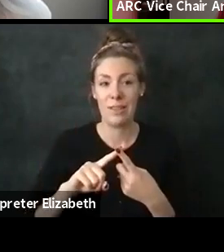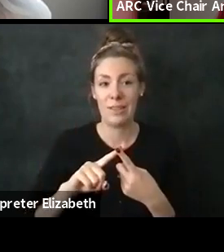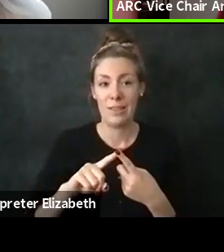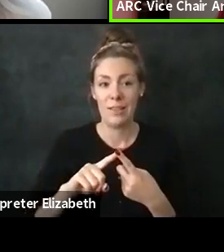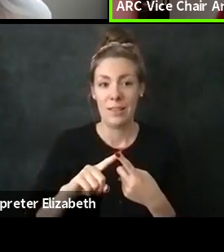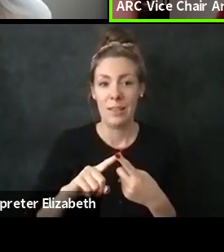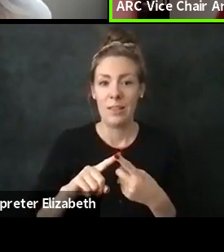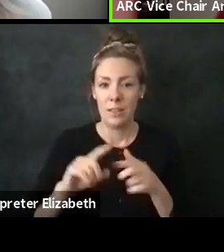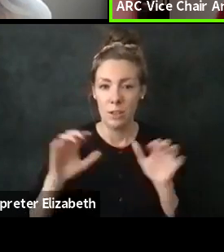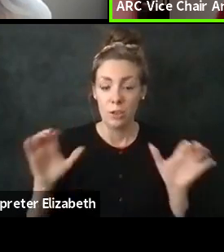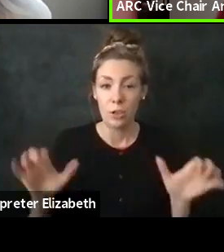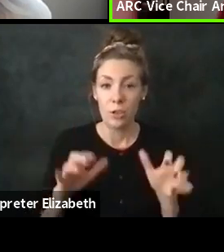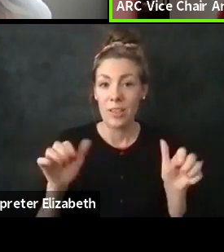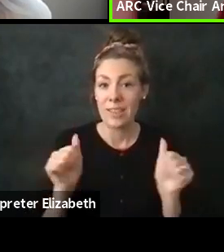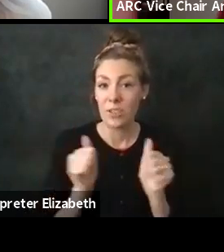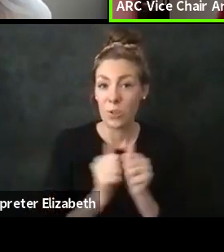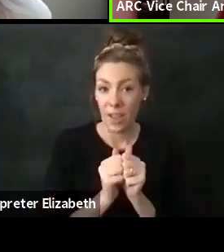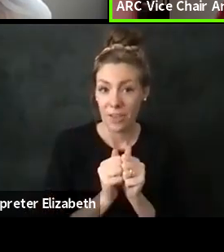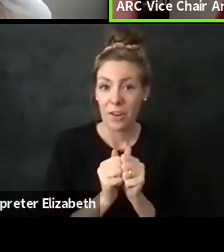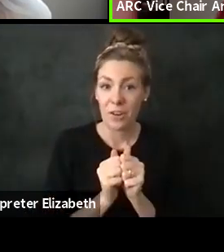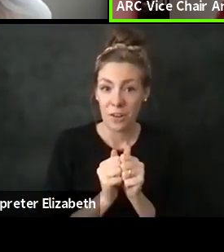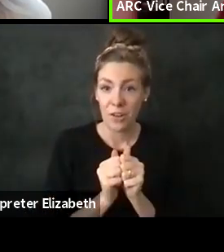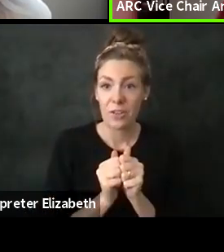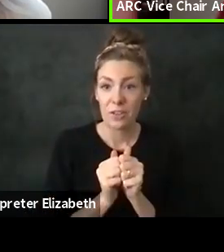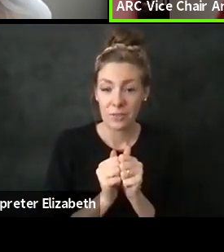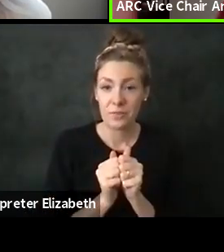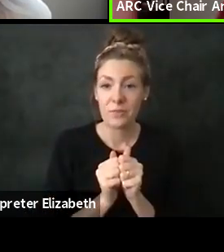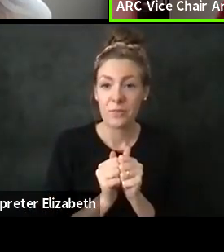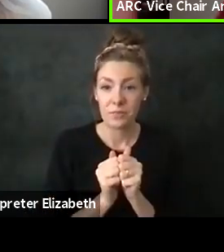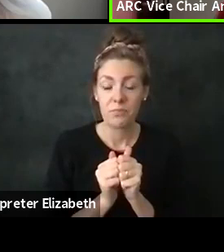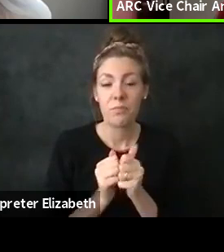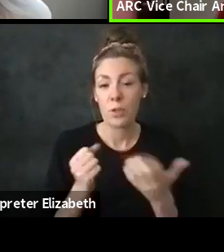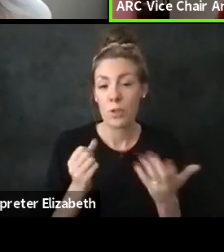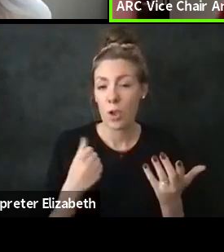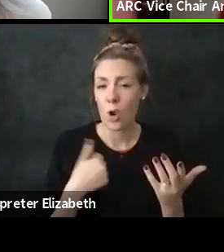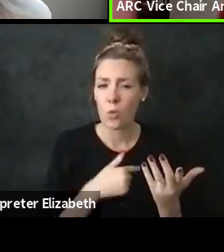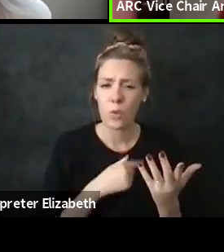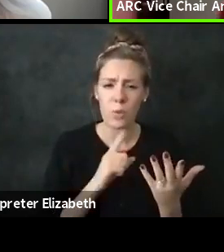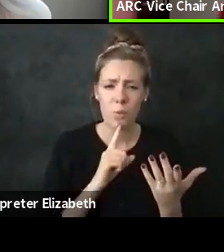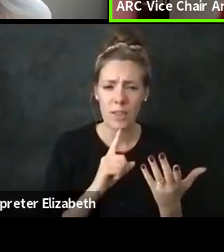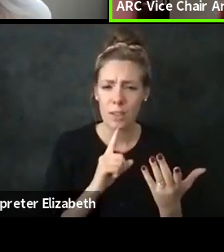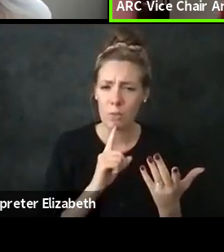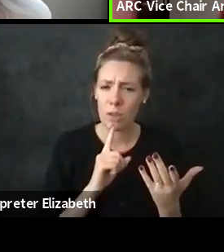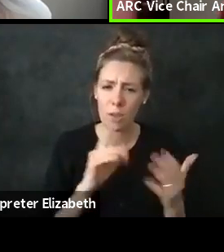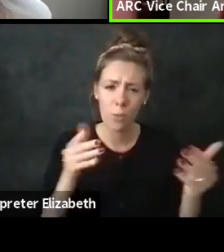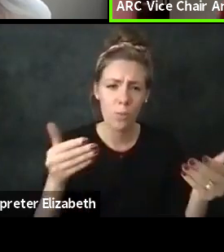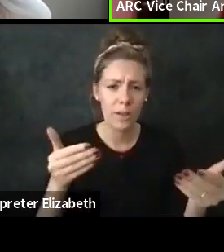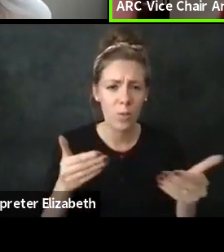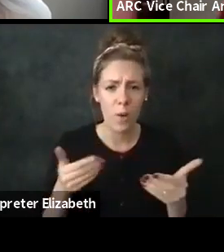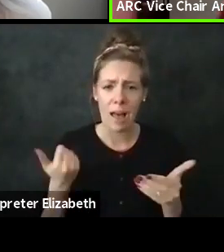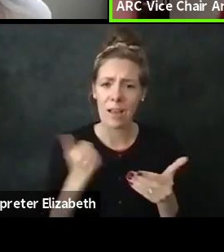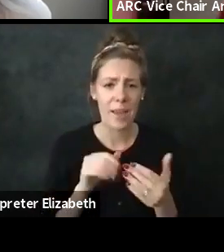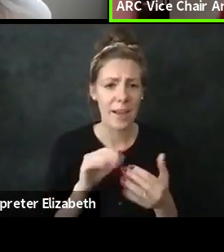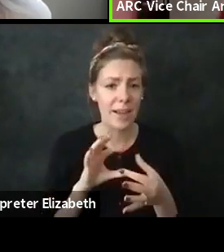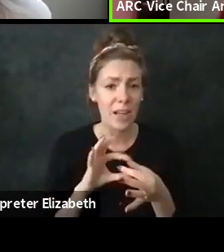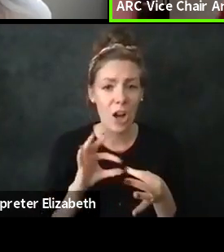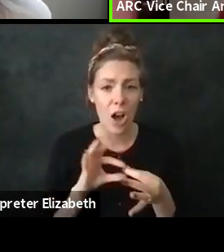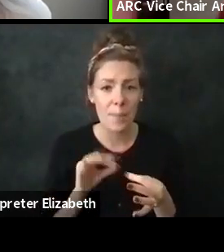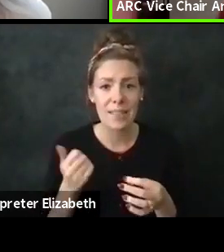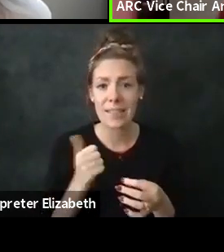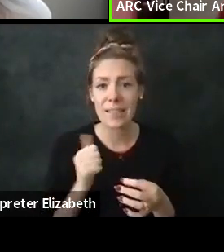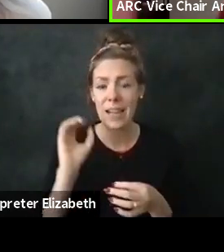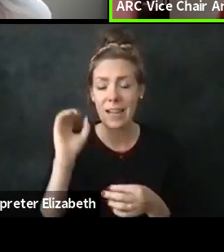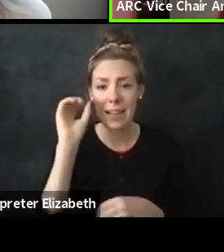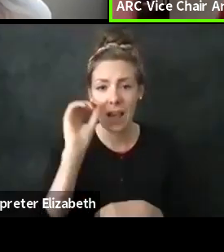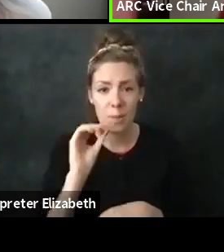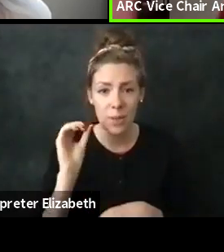to do this together. And therefore, we really, really welcome any comments, any opinions from